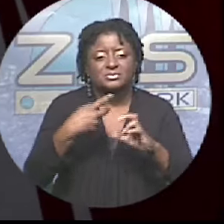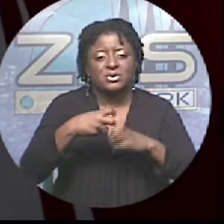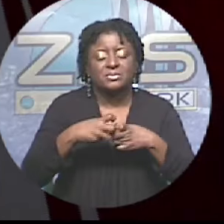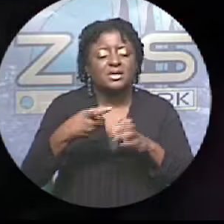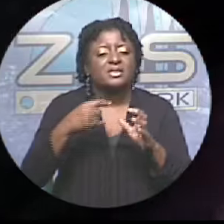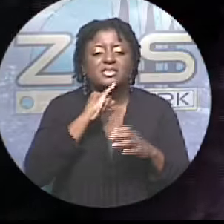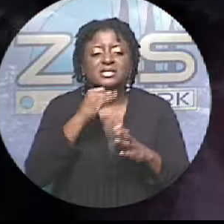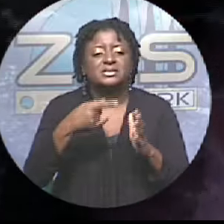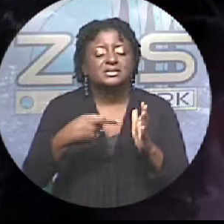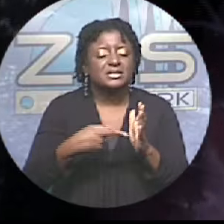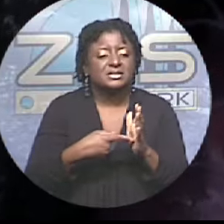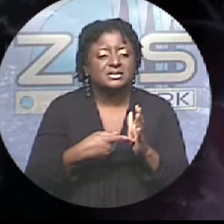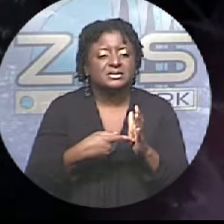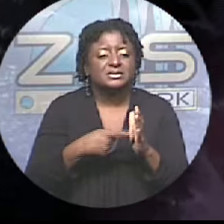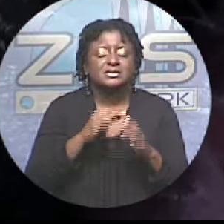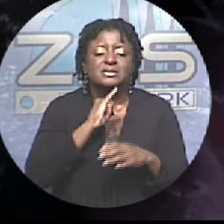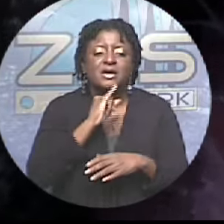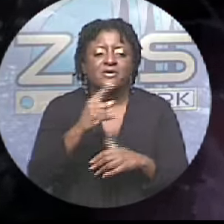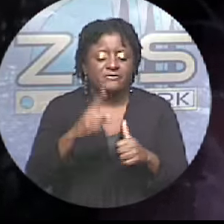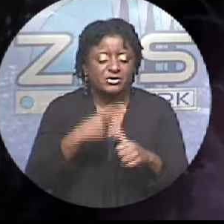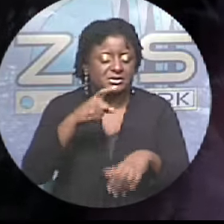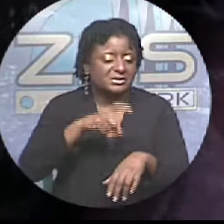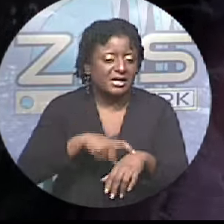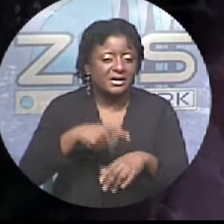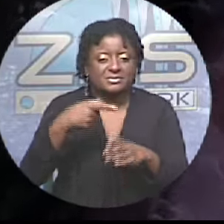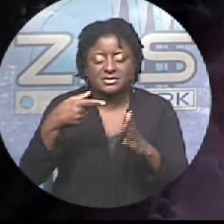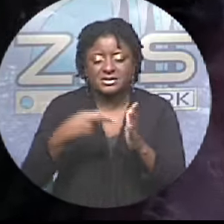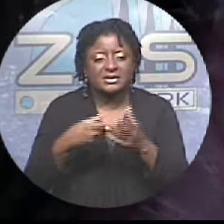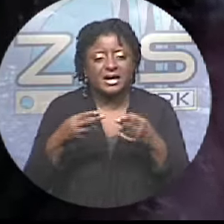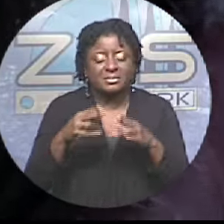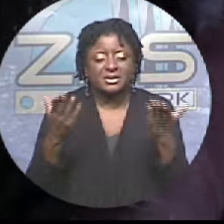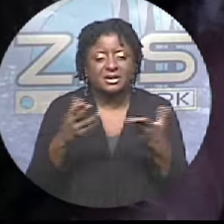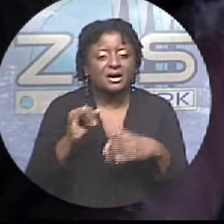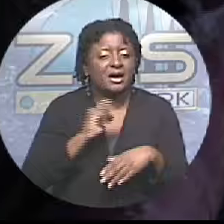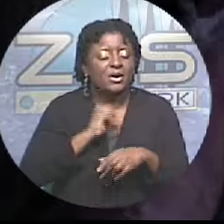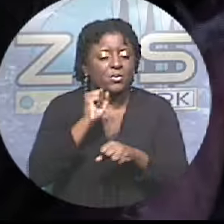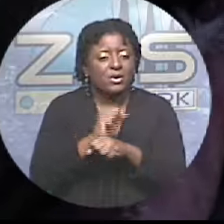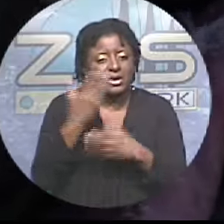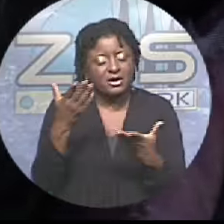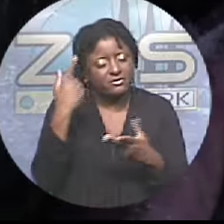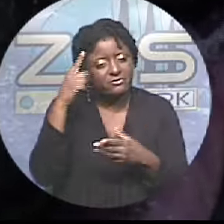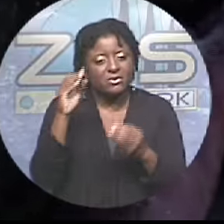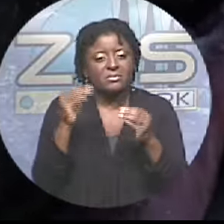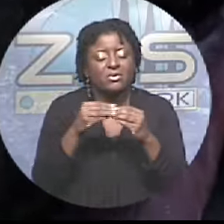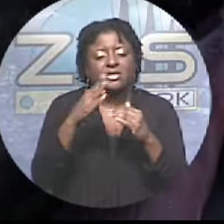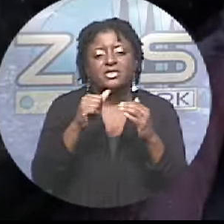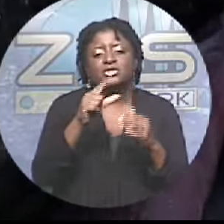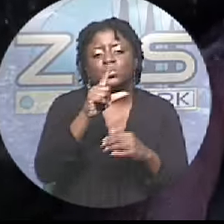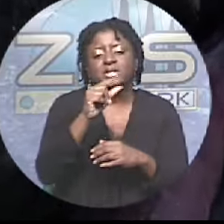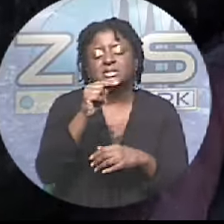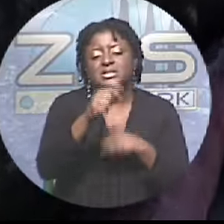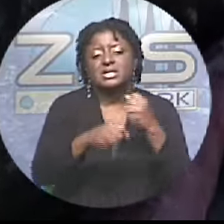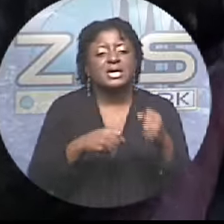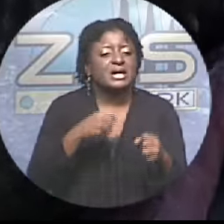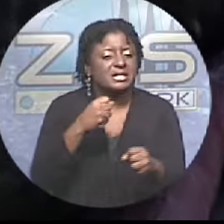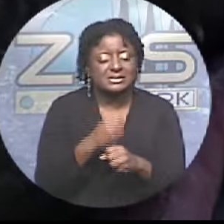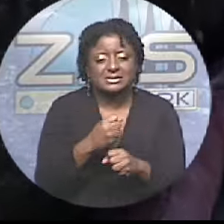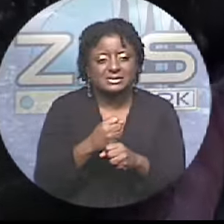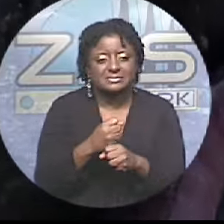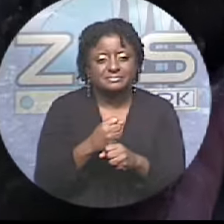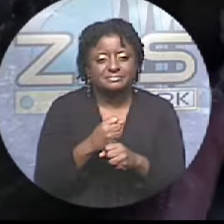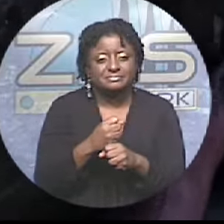time this has ever happened here. I have been working at this store here for over 20 years. Over 20 years I've been